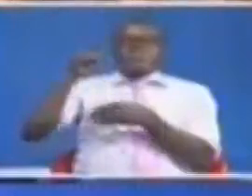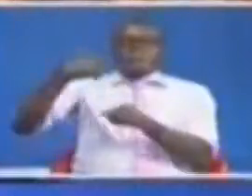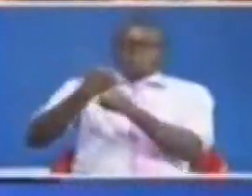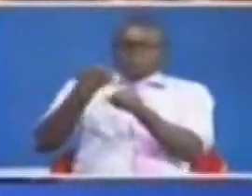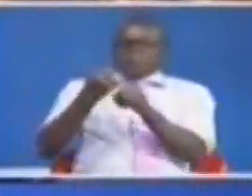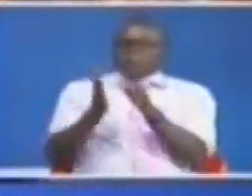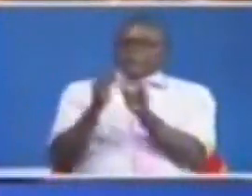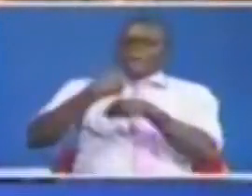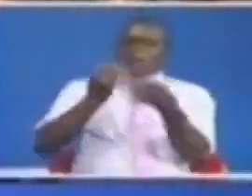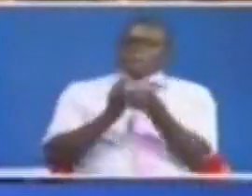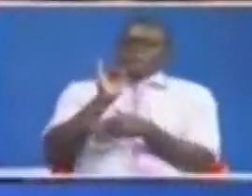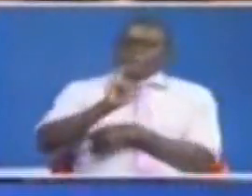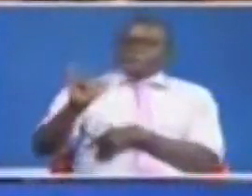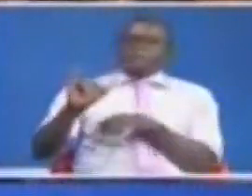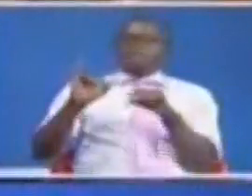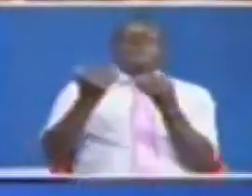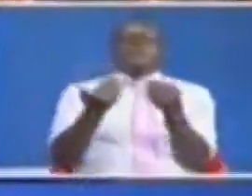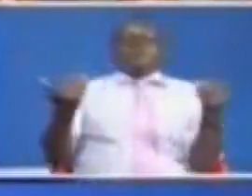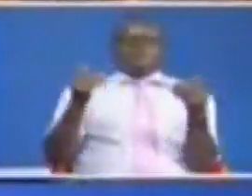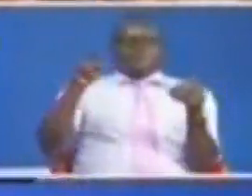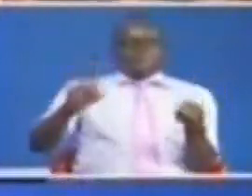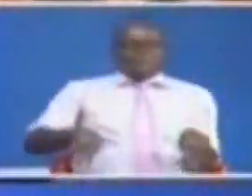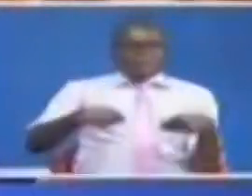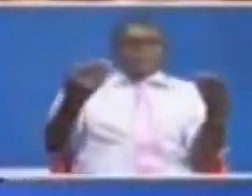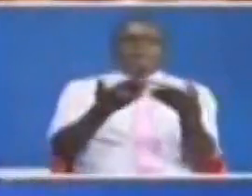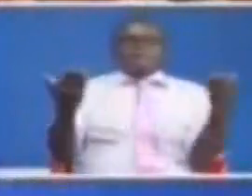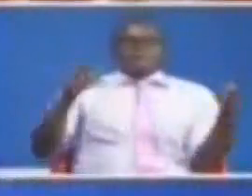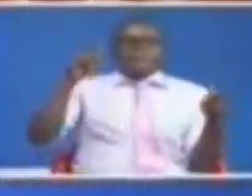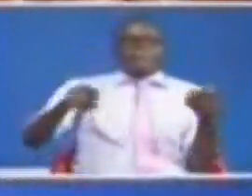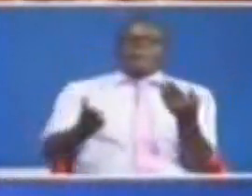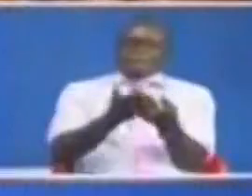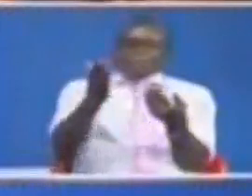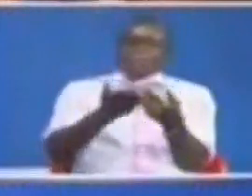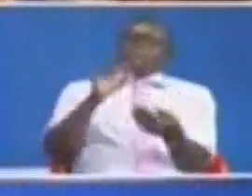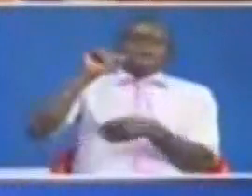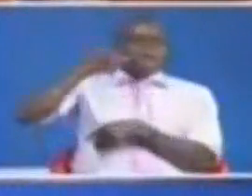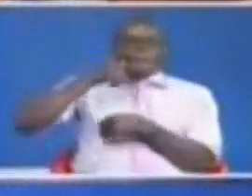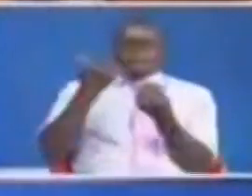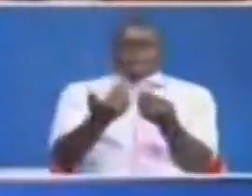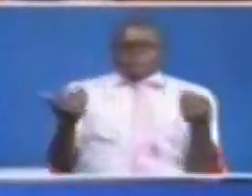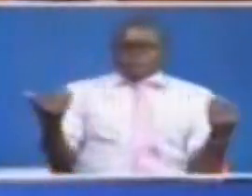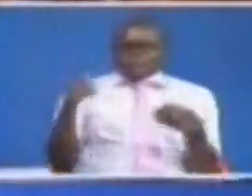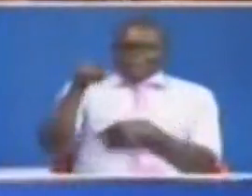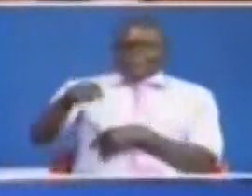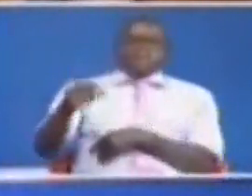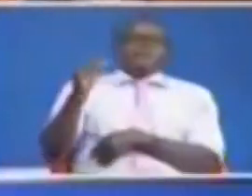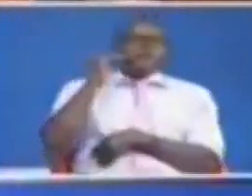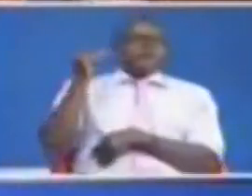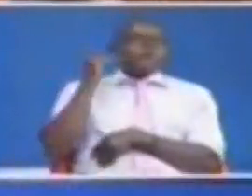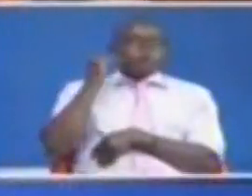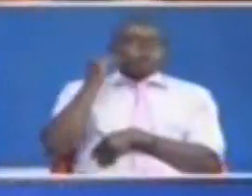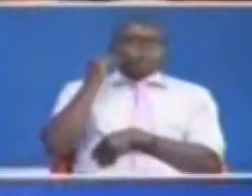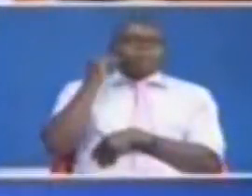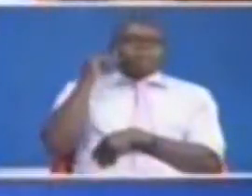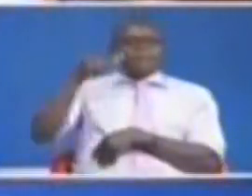effort to ensure that homes are provided for. Homes can cater very, very nicely for the children. This home, this is where we are right